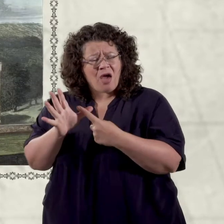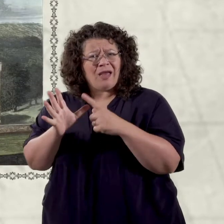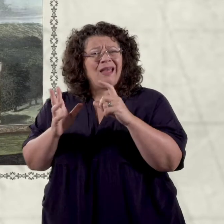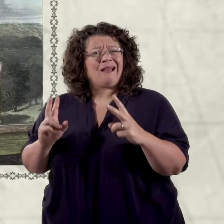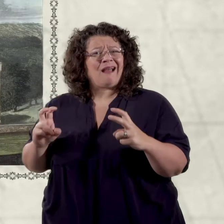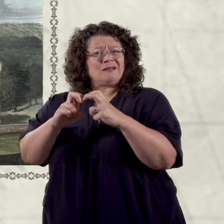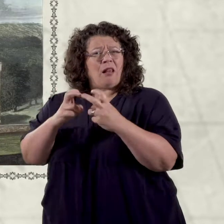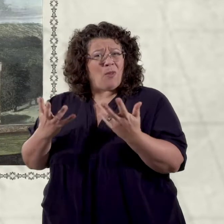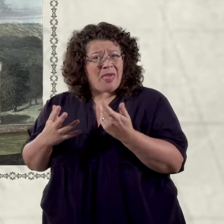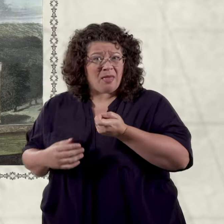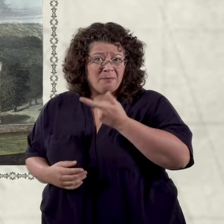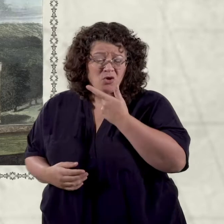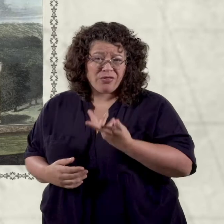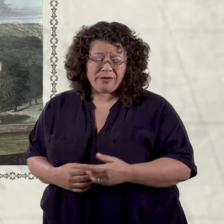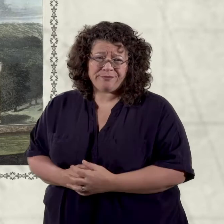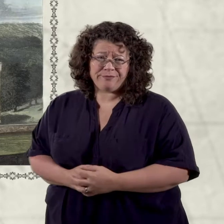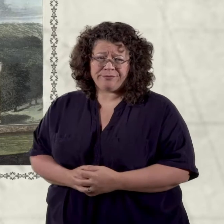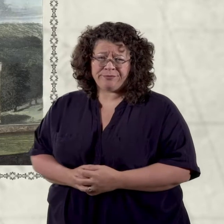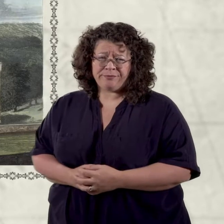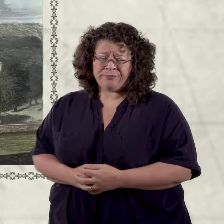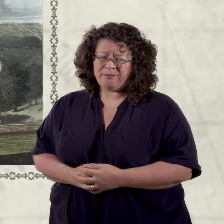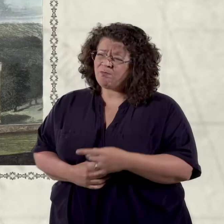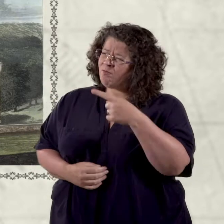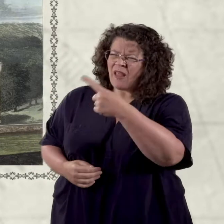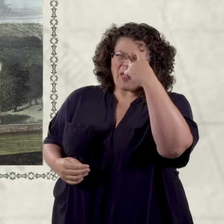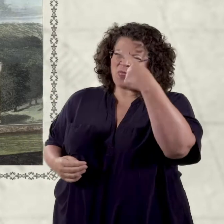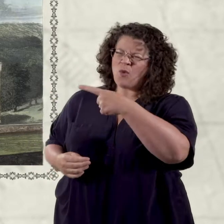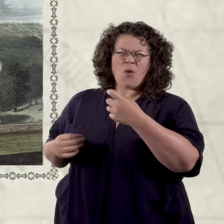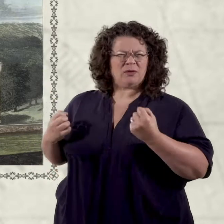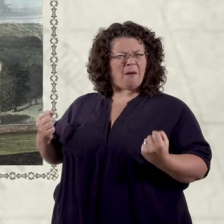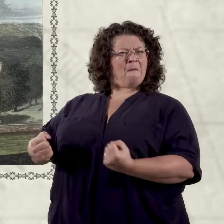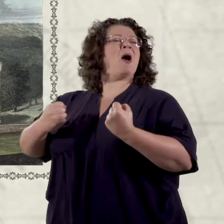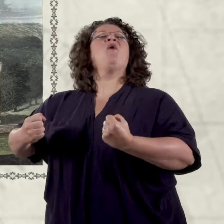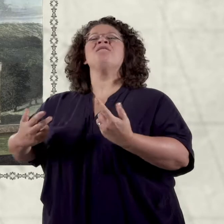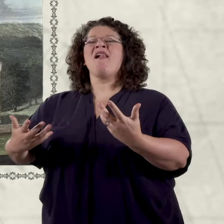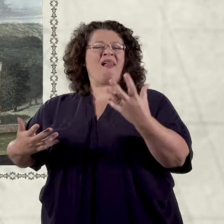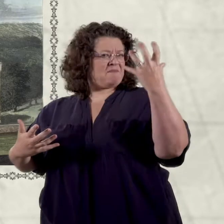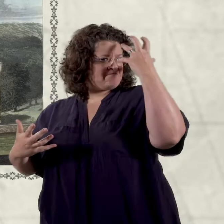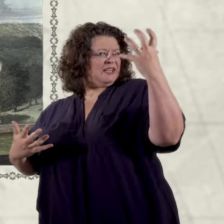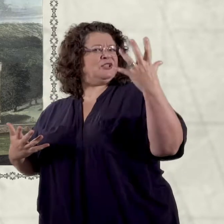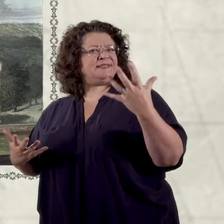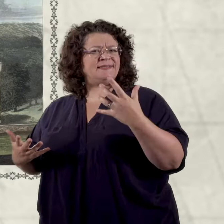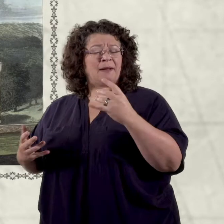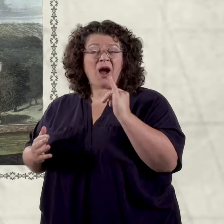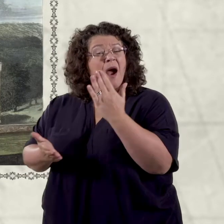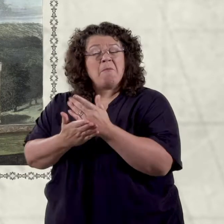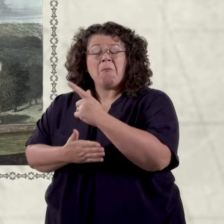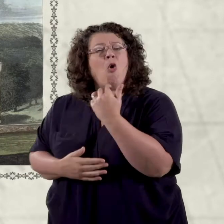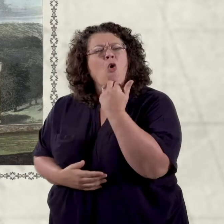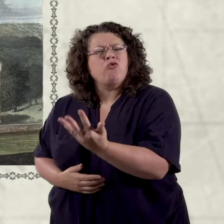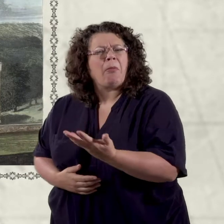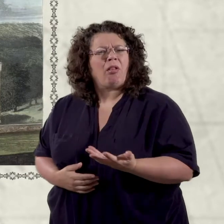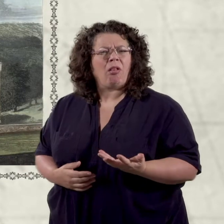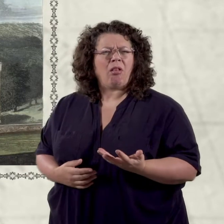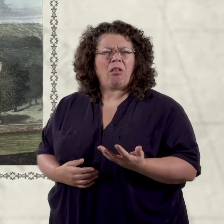Tudful. Oh, he thought he was so powerful and majestic, but really, he was horrible.